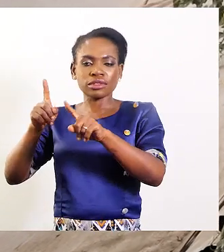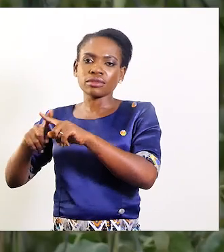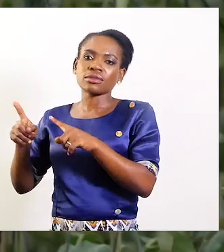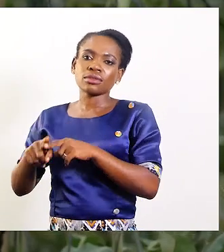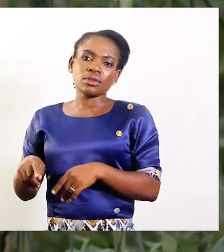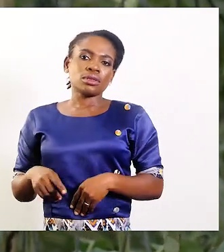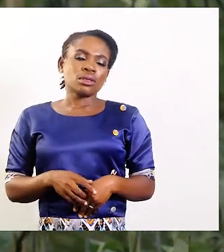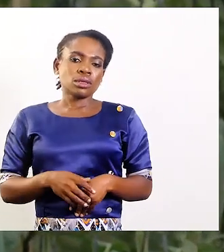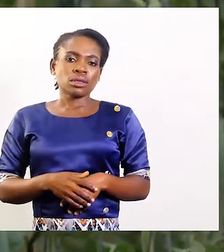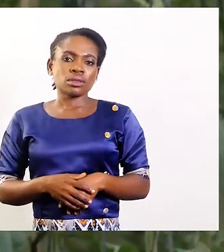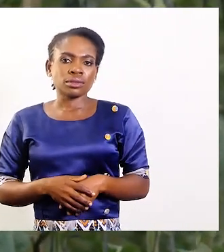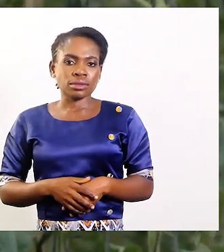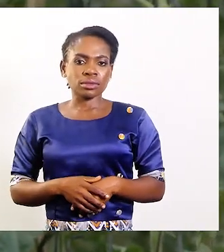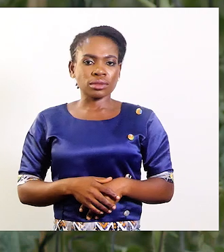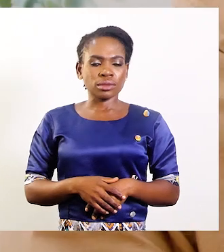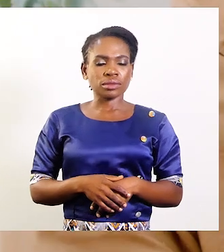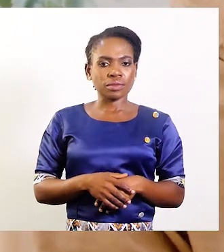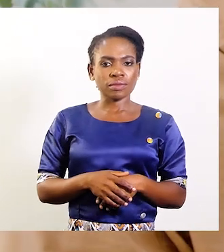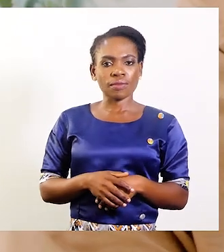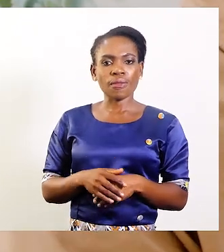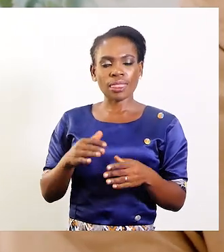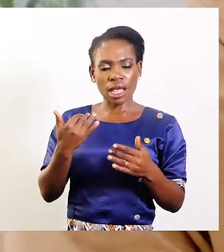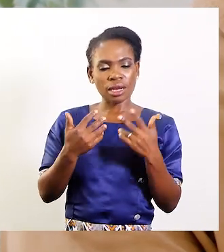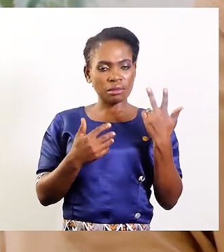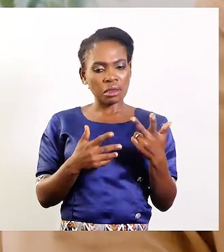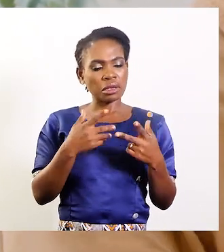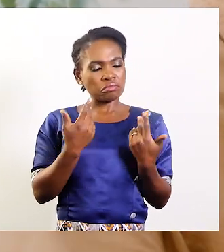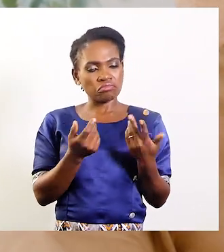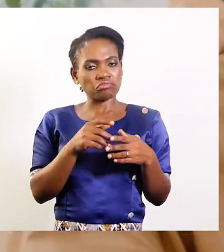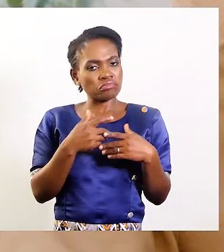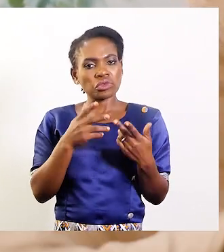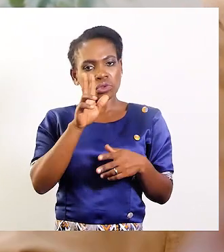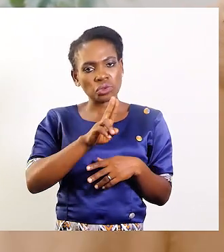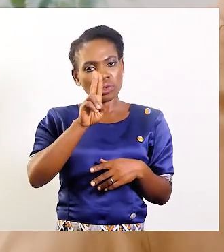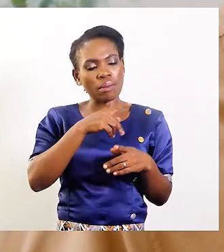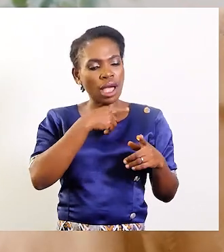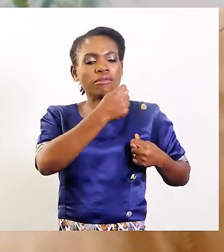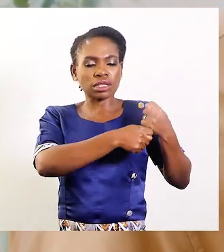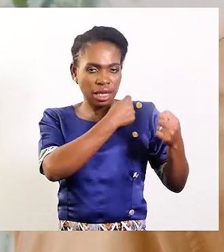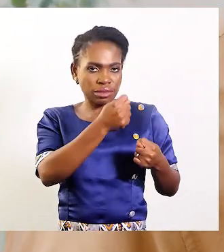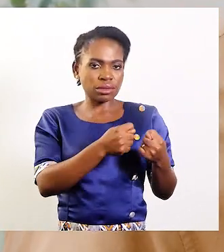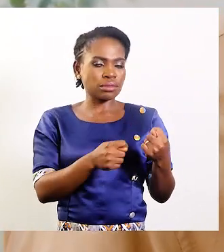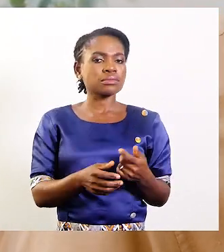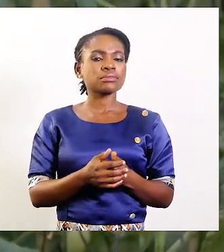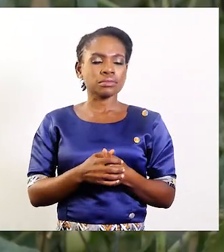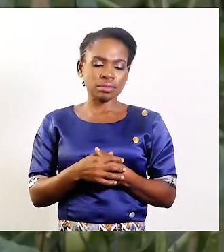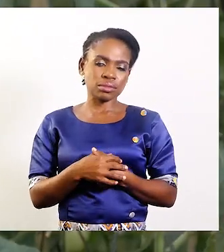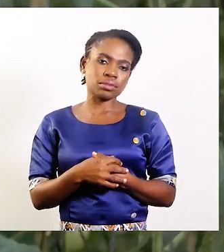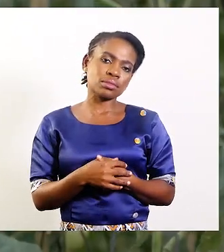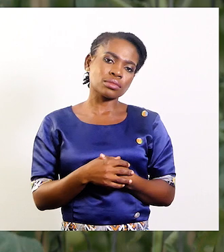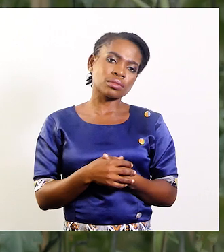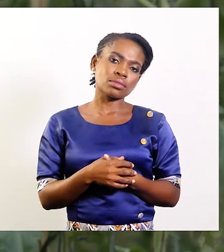It's not hot. Okay. Very, very, very, very sweet. So these are the 3 traditional crops that we are doing, but we have varieties of them as well. I